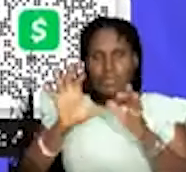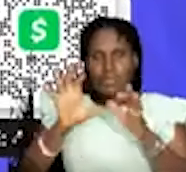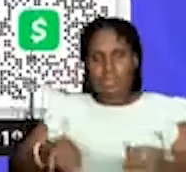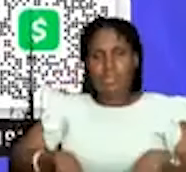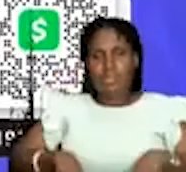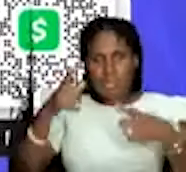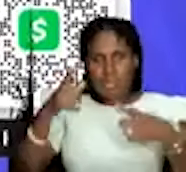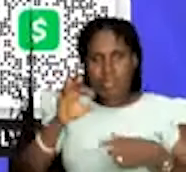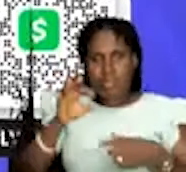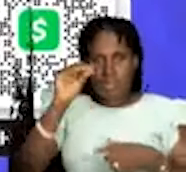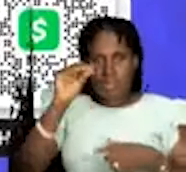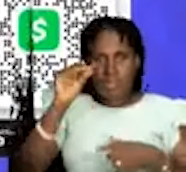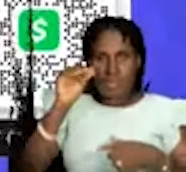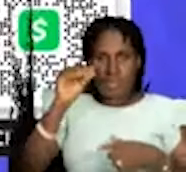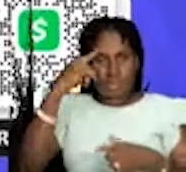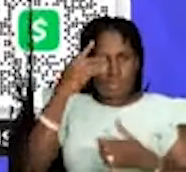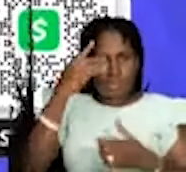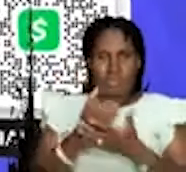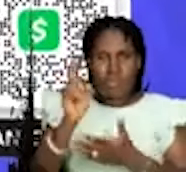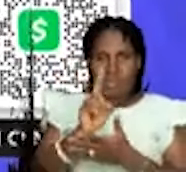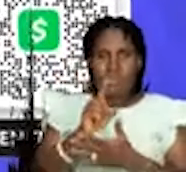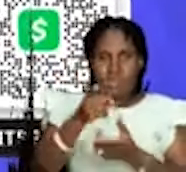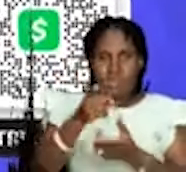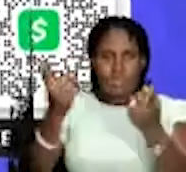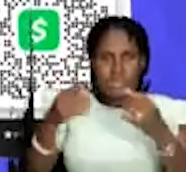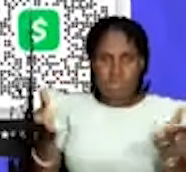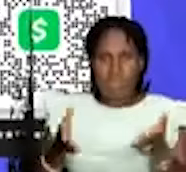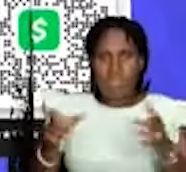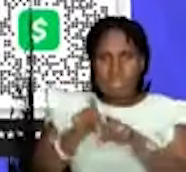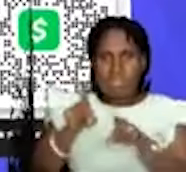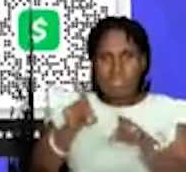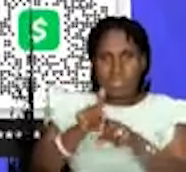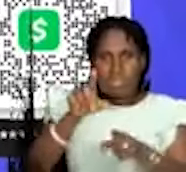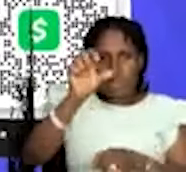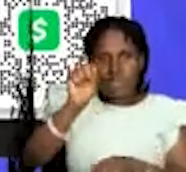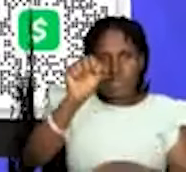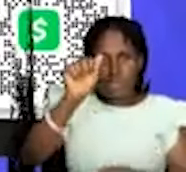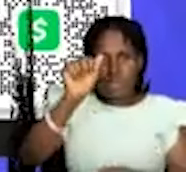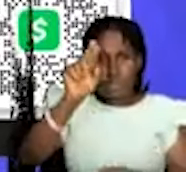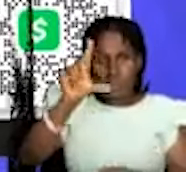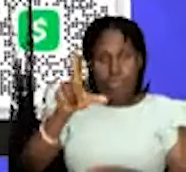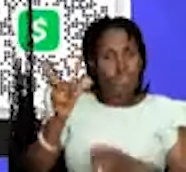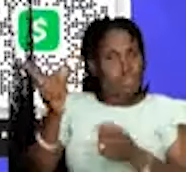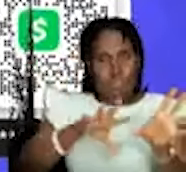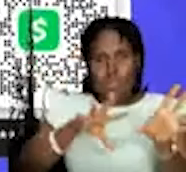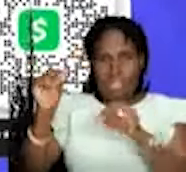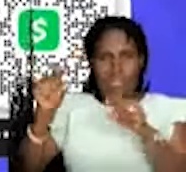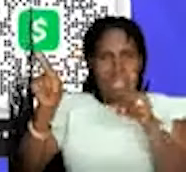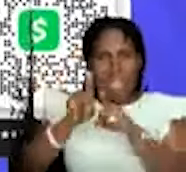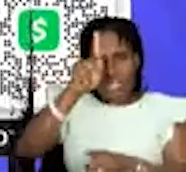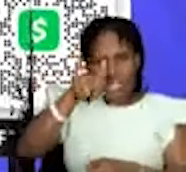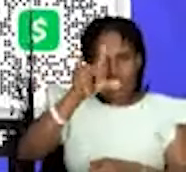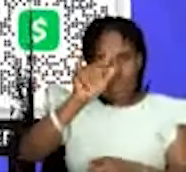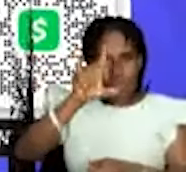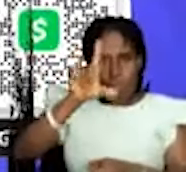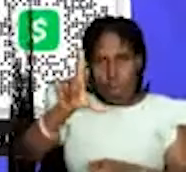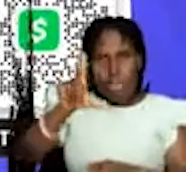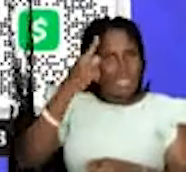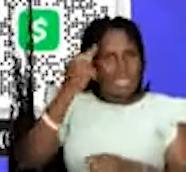For someone, you came here as Saul, you are living as Paul. The encounter that you have will